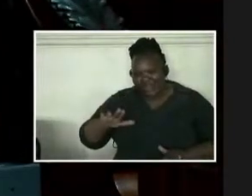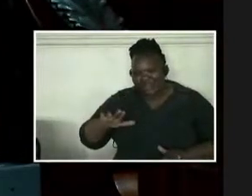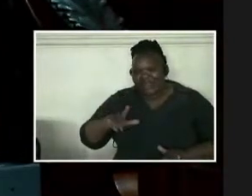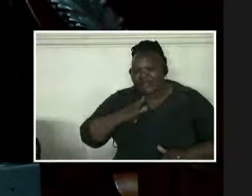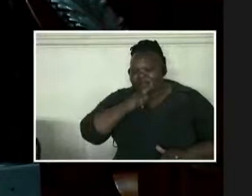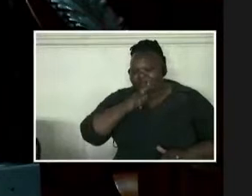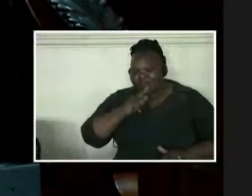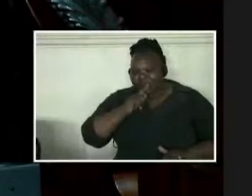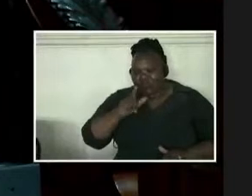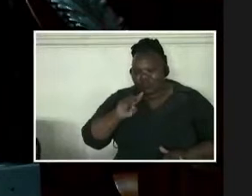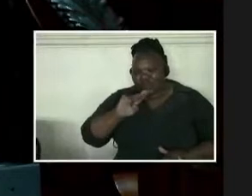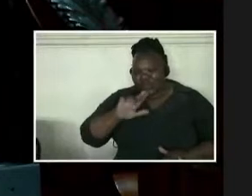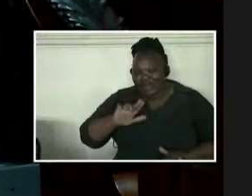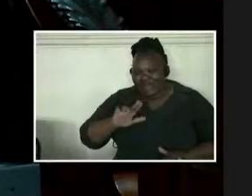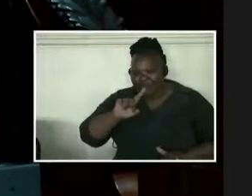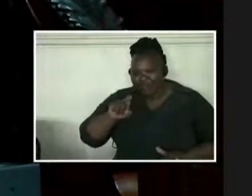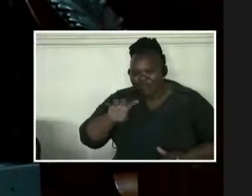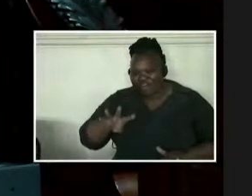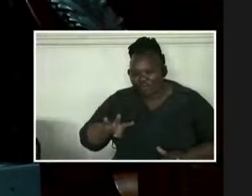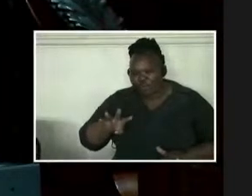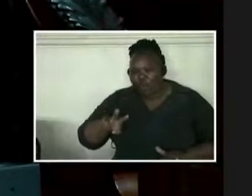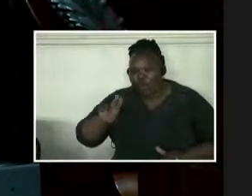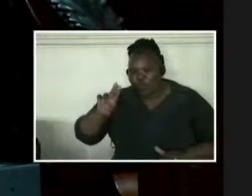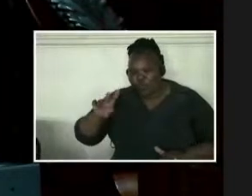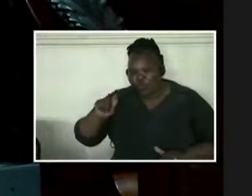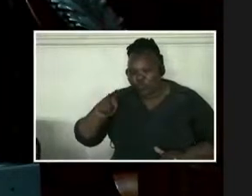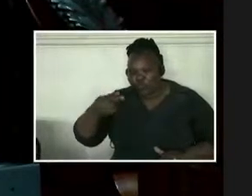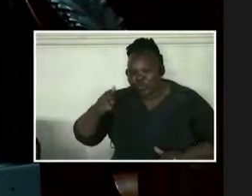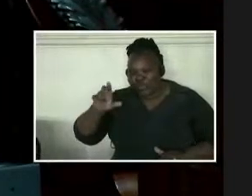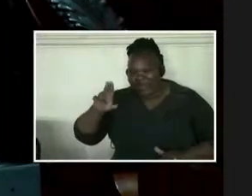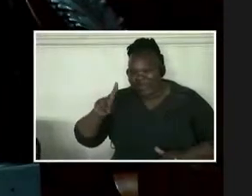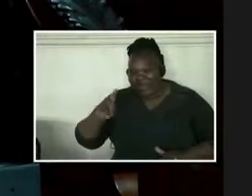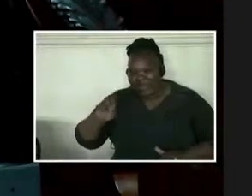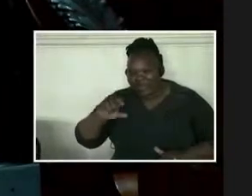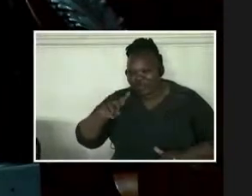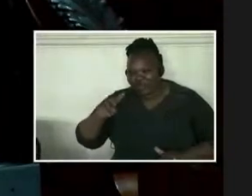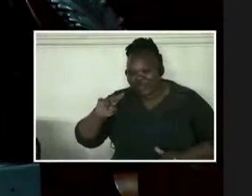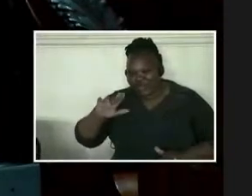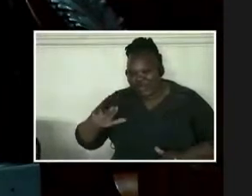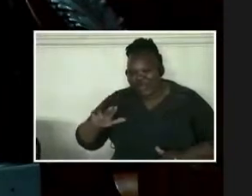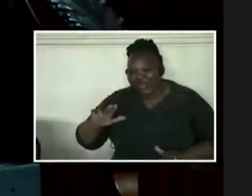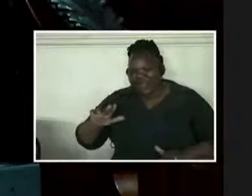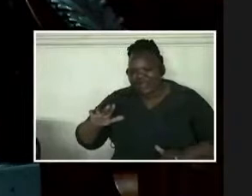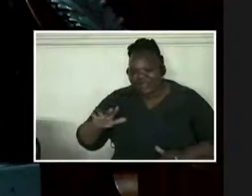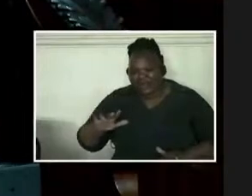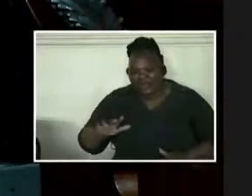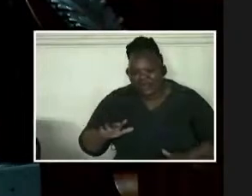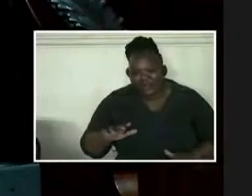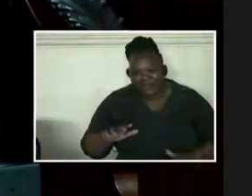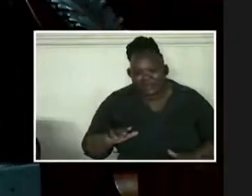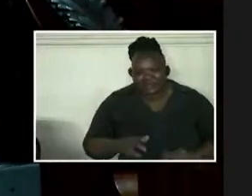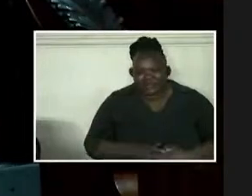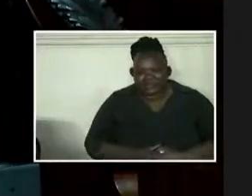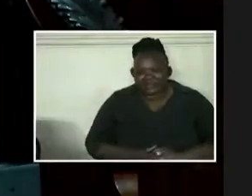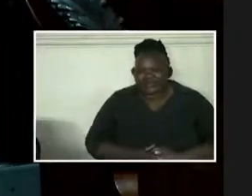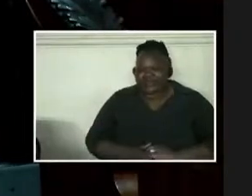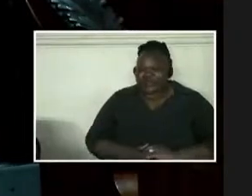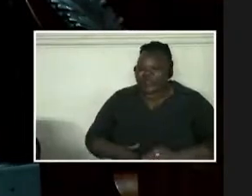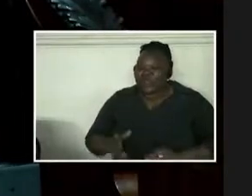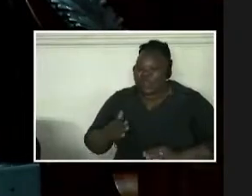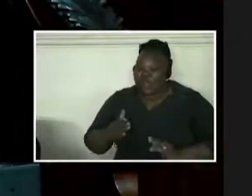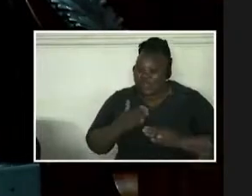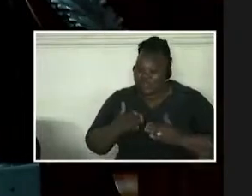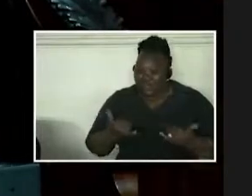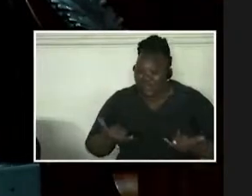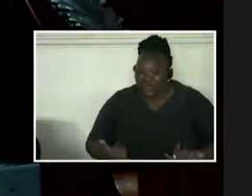29.4 and utogaela at 29 districts having the highest prevalence is a swabalin so far